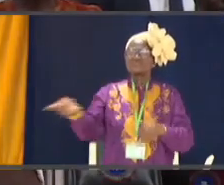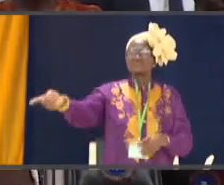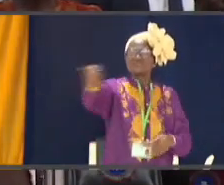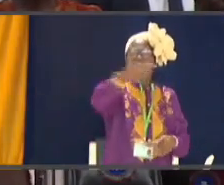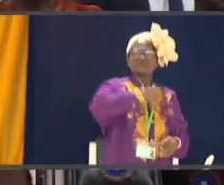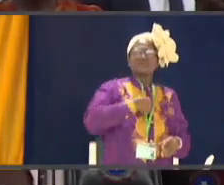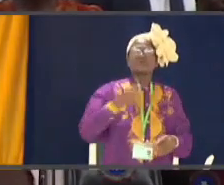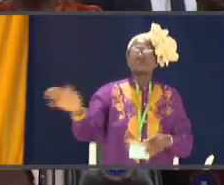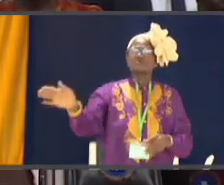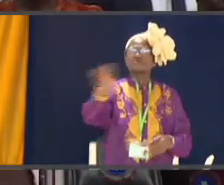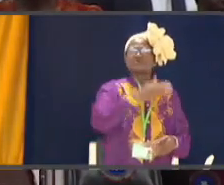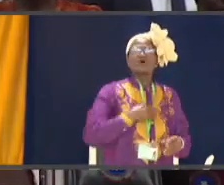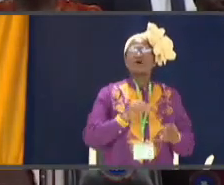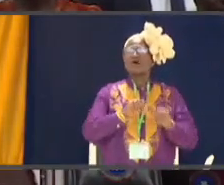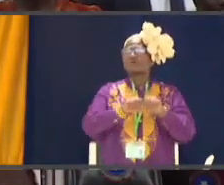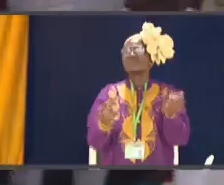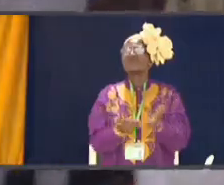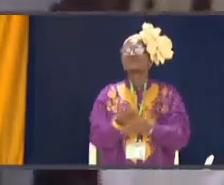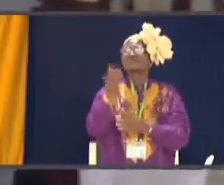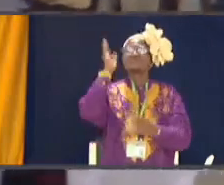Amen. Your breakthroughs will be many.